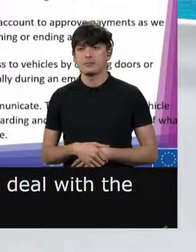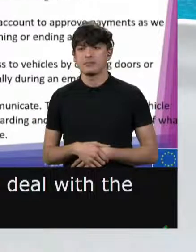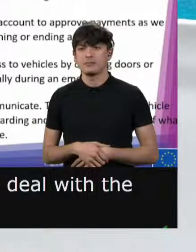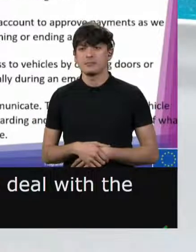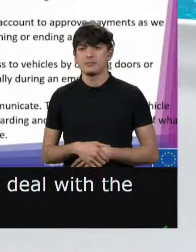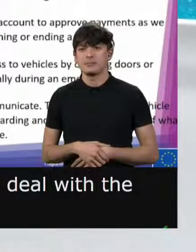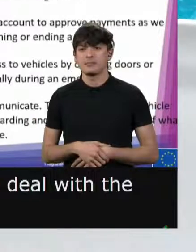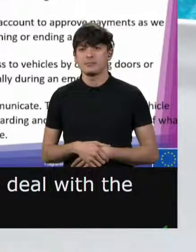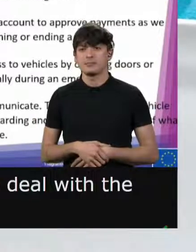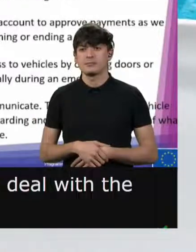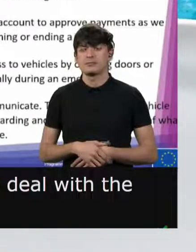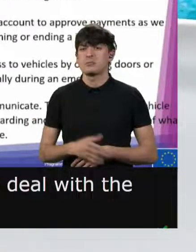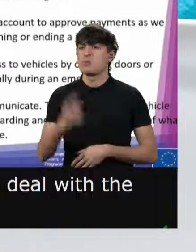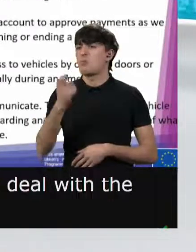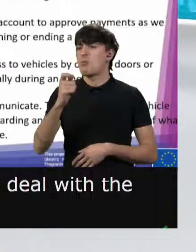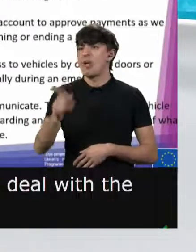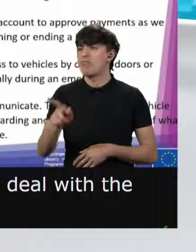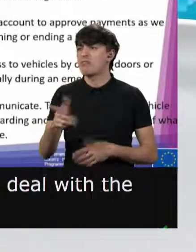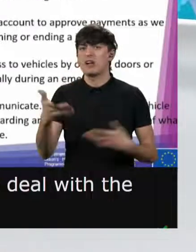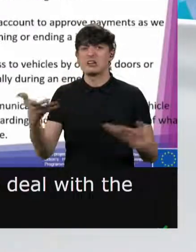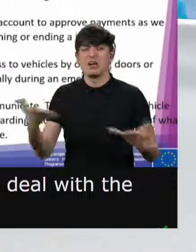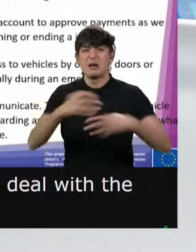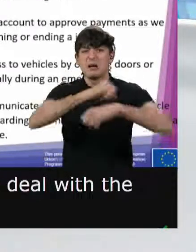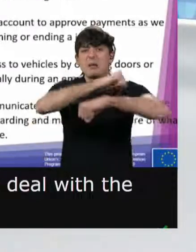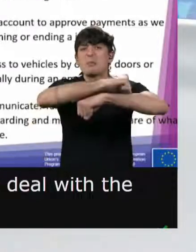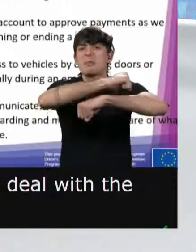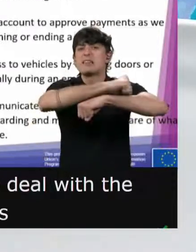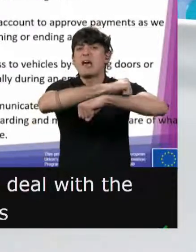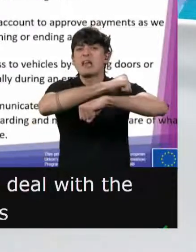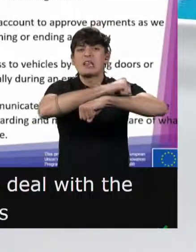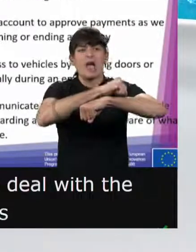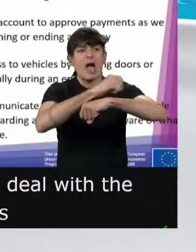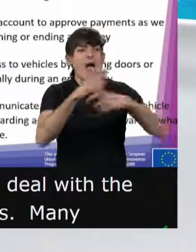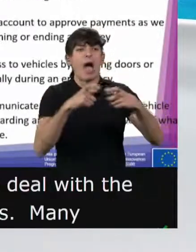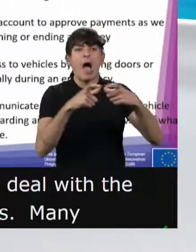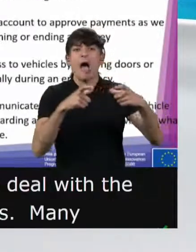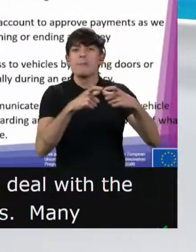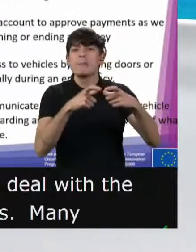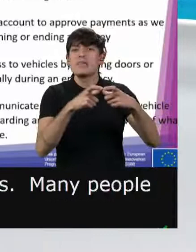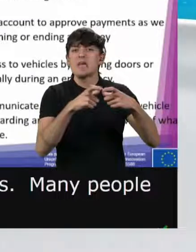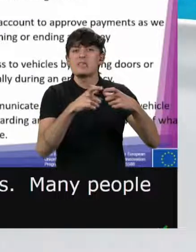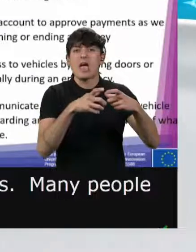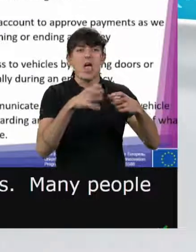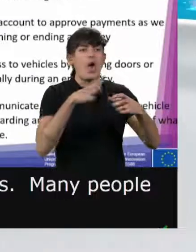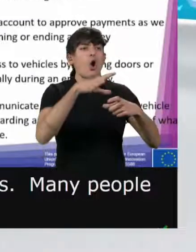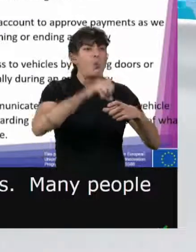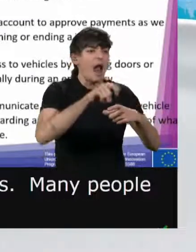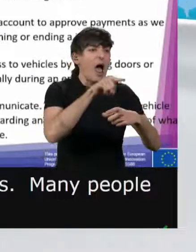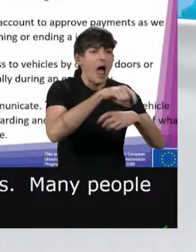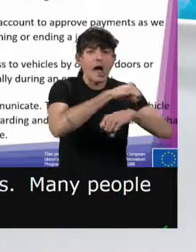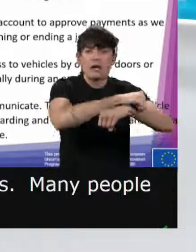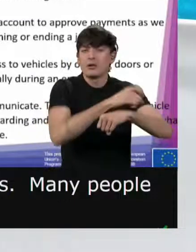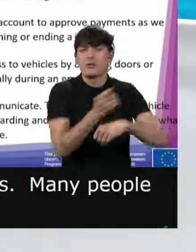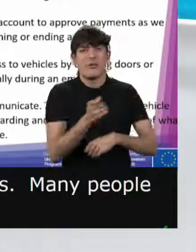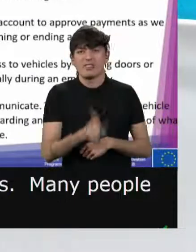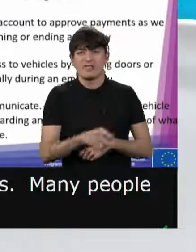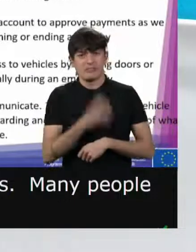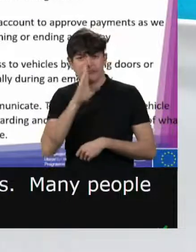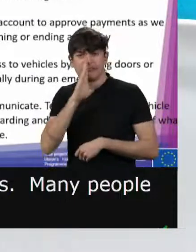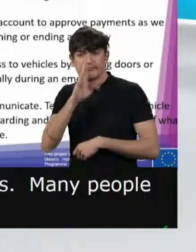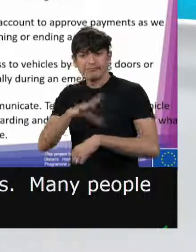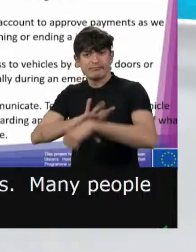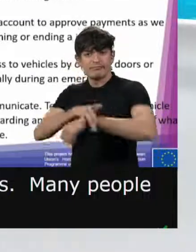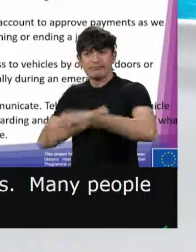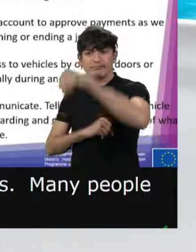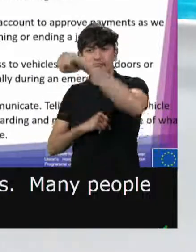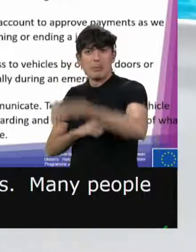systems. Many people reported how inaccessible kiosks and ticketing systems had given them examples of when